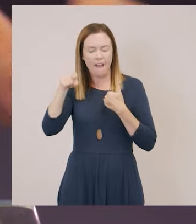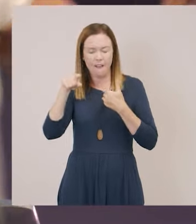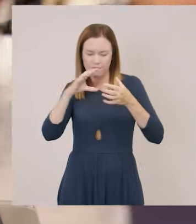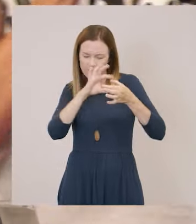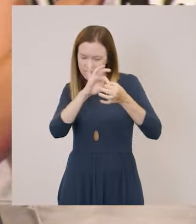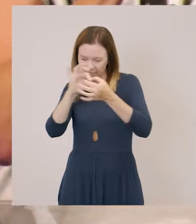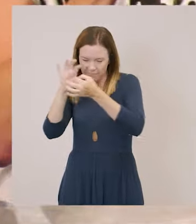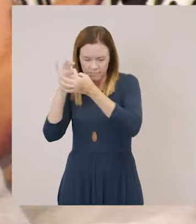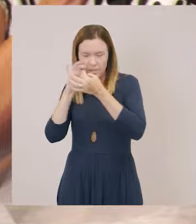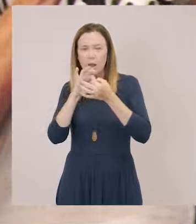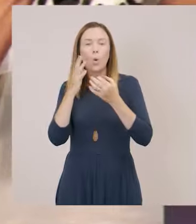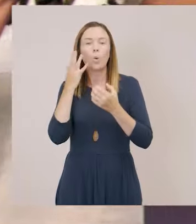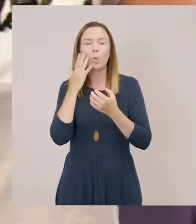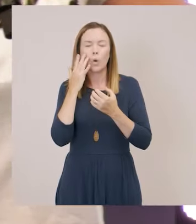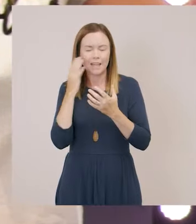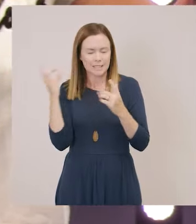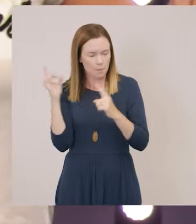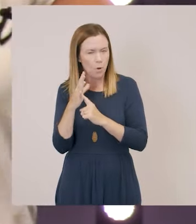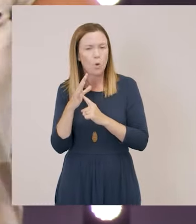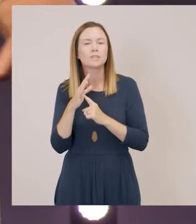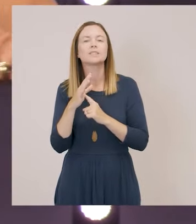just automatically step into those things.